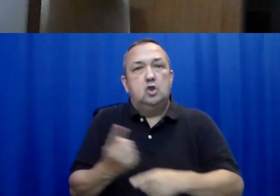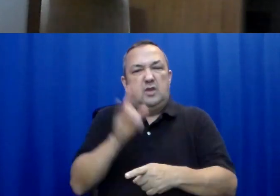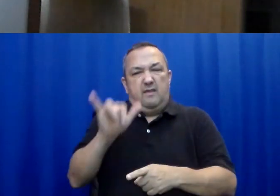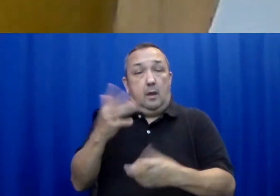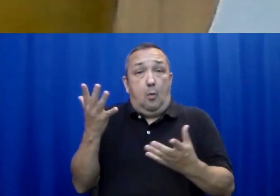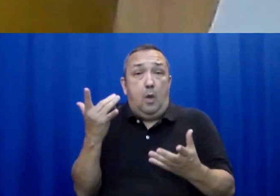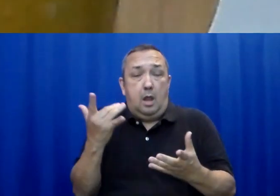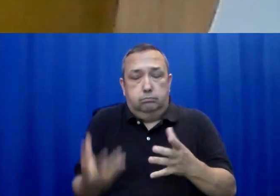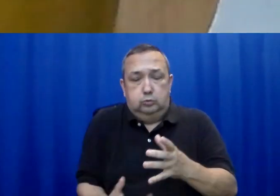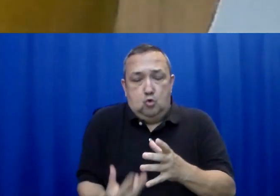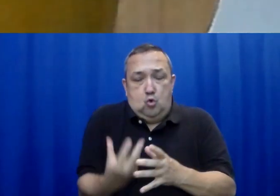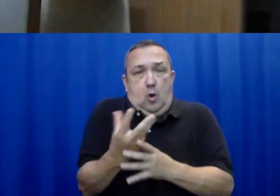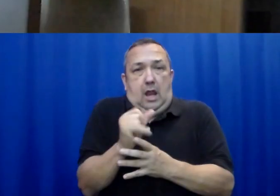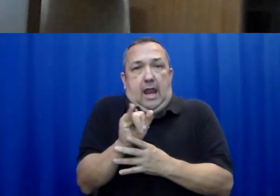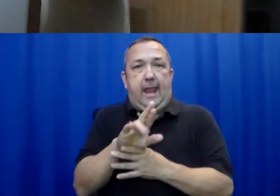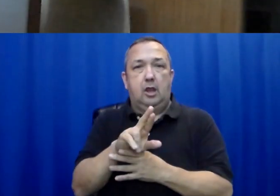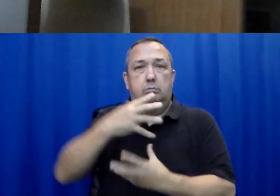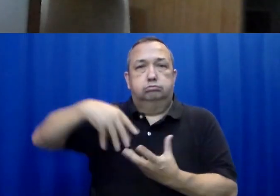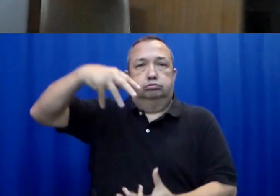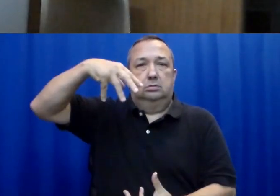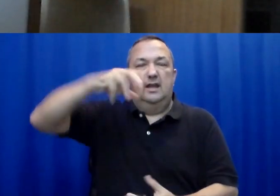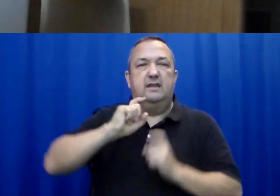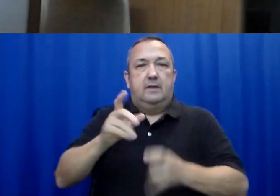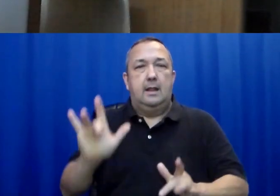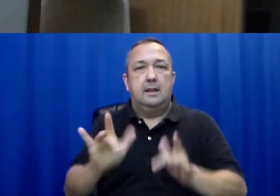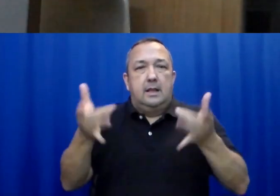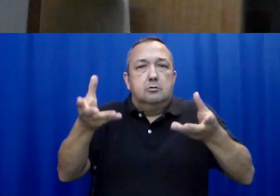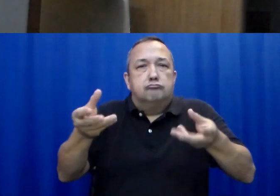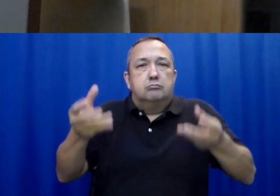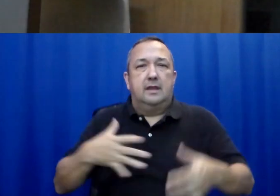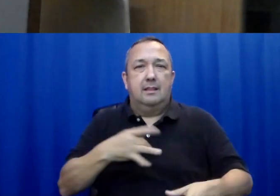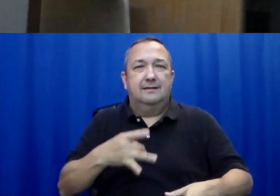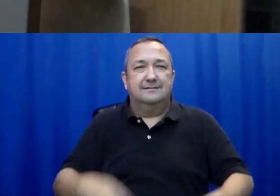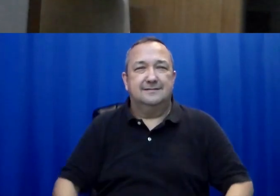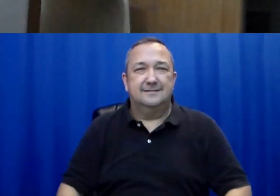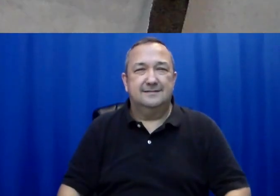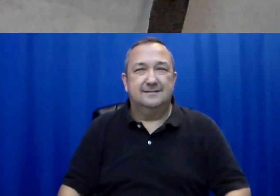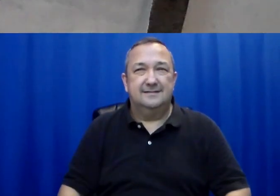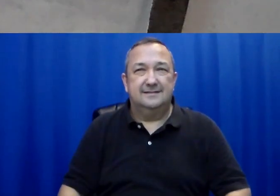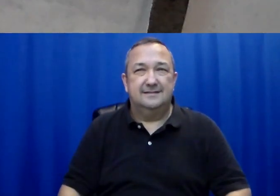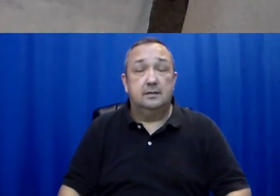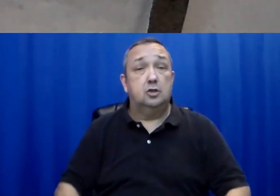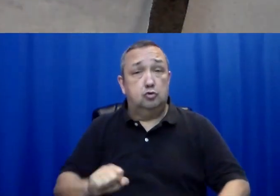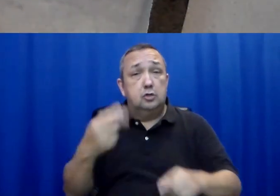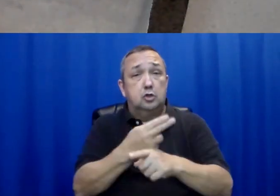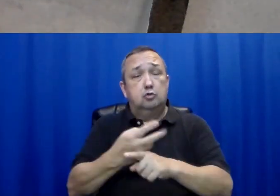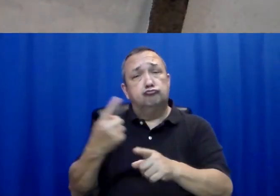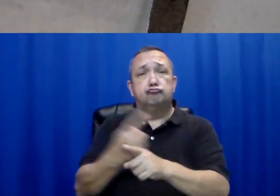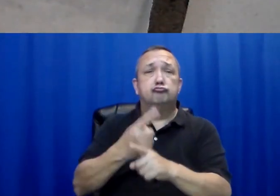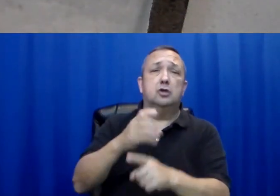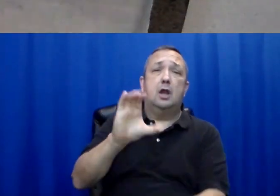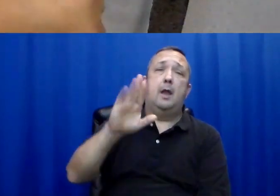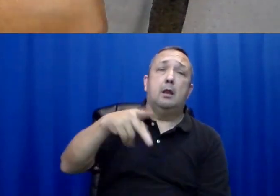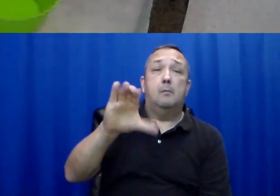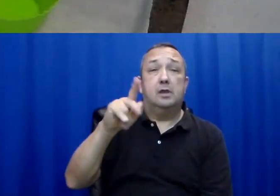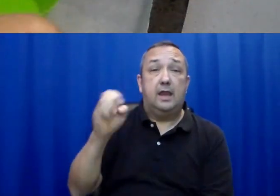the blender incorporates air into the mixture. This gives that light, fluffy texture everybody wants. You can use regular cupcake